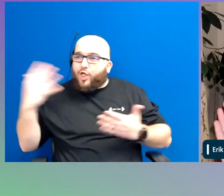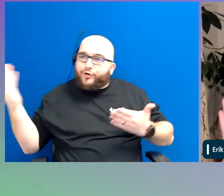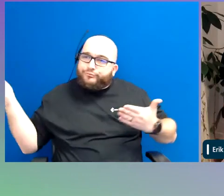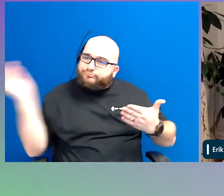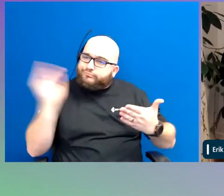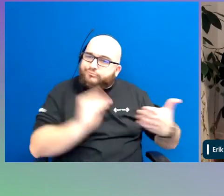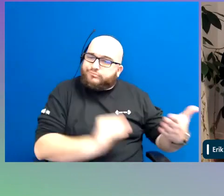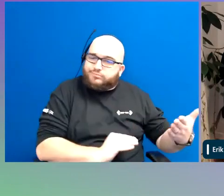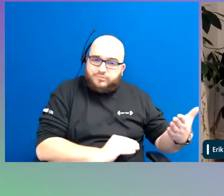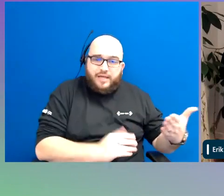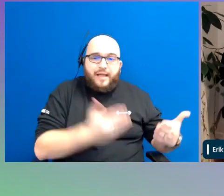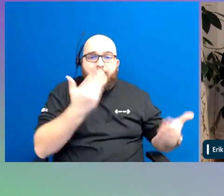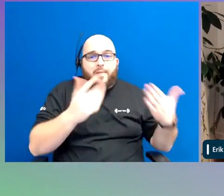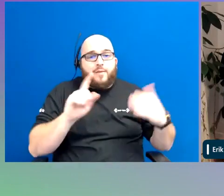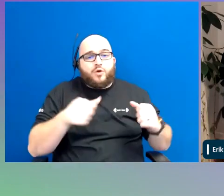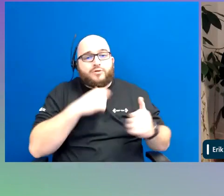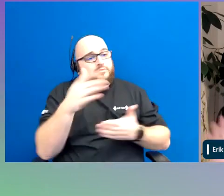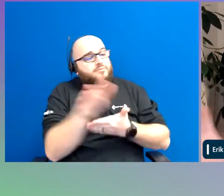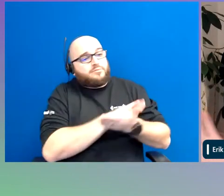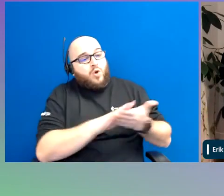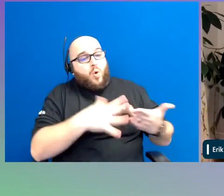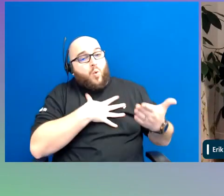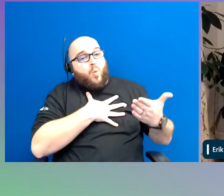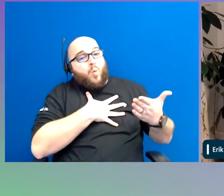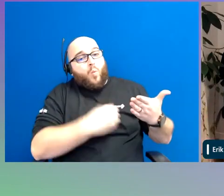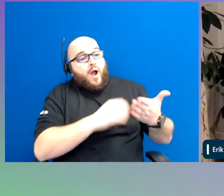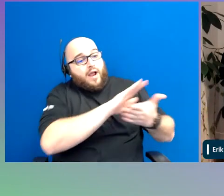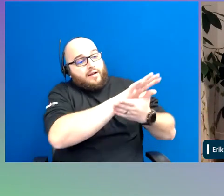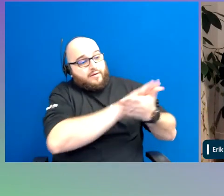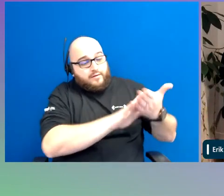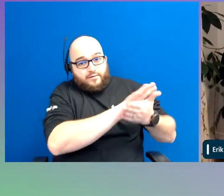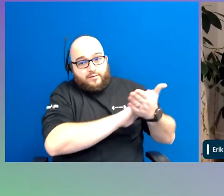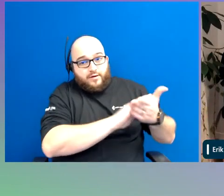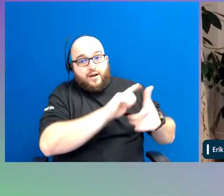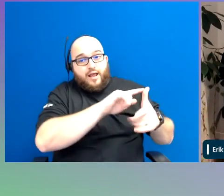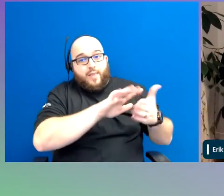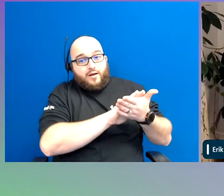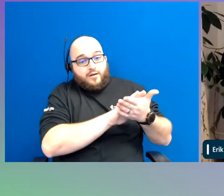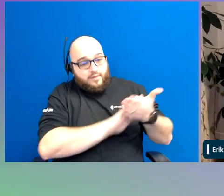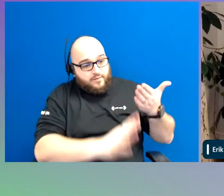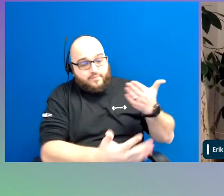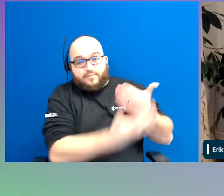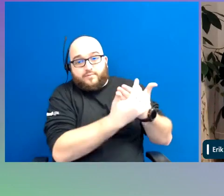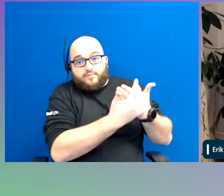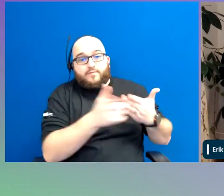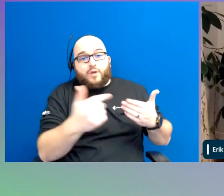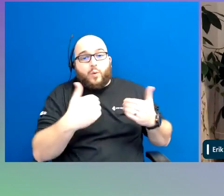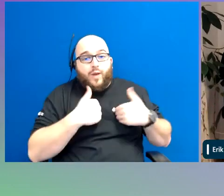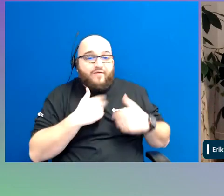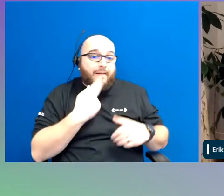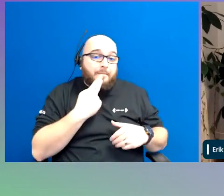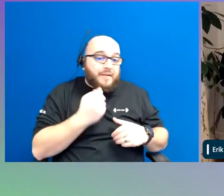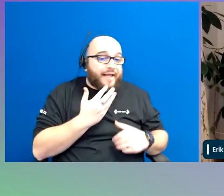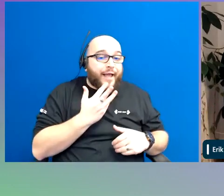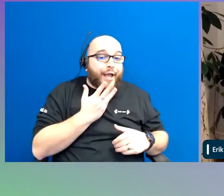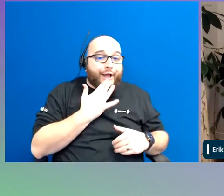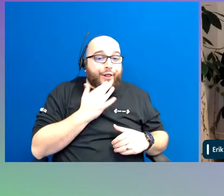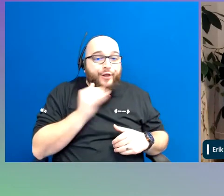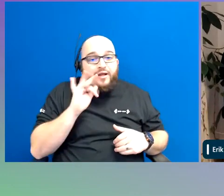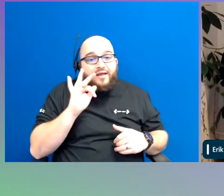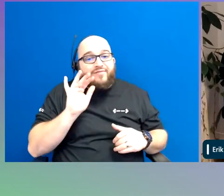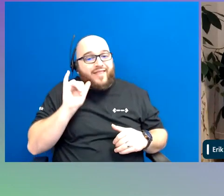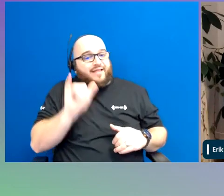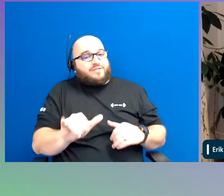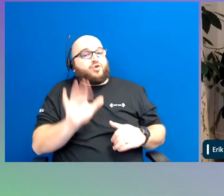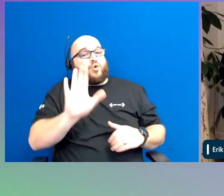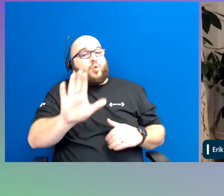a white background behind the email, and then behind that you can have like a pink color if that is your brand color.